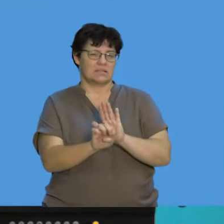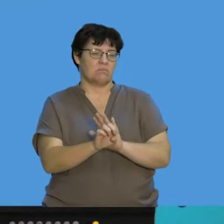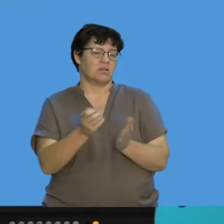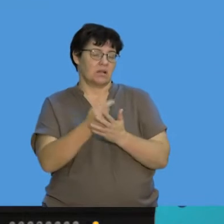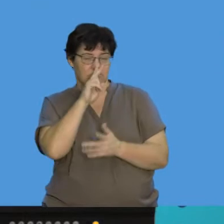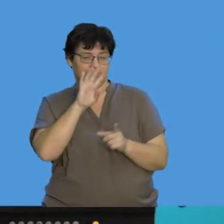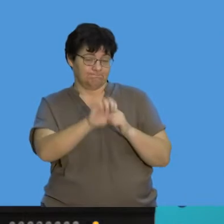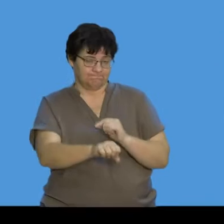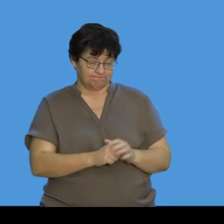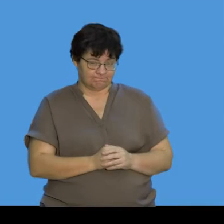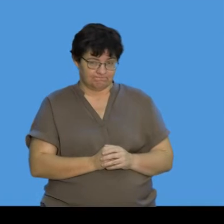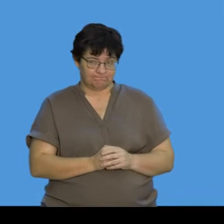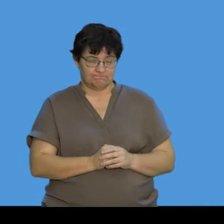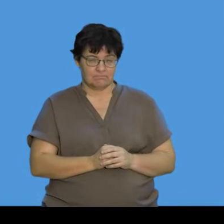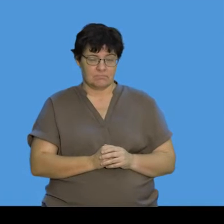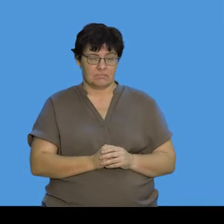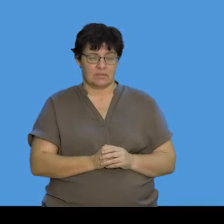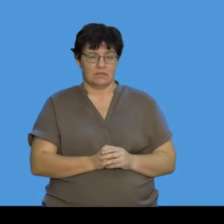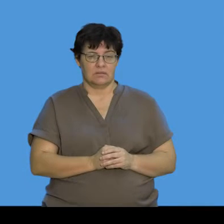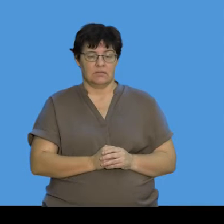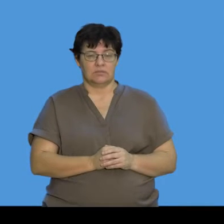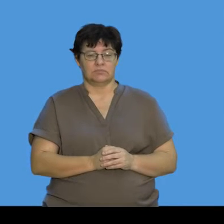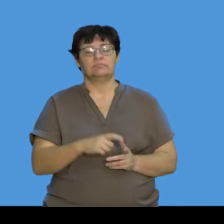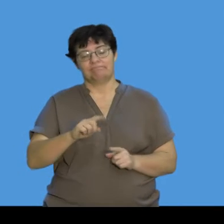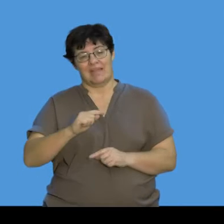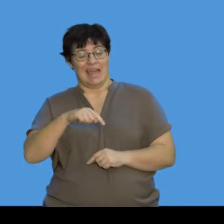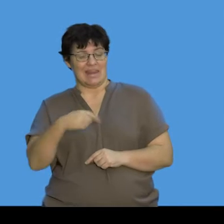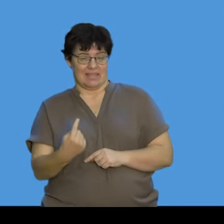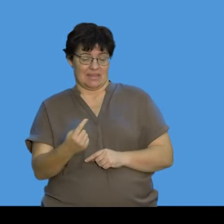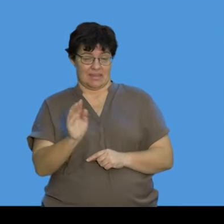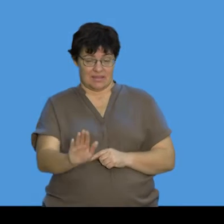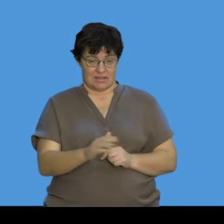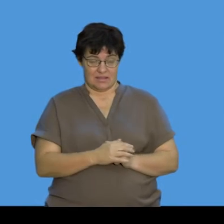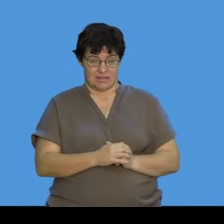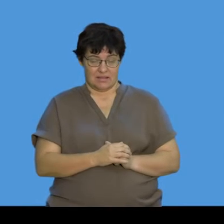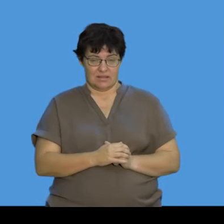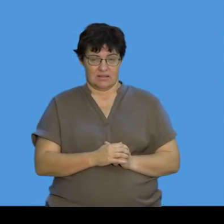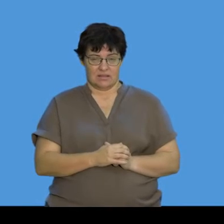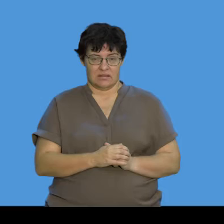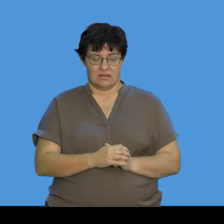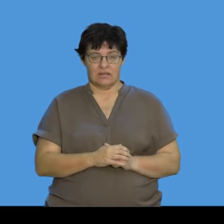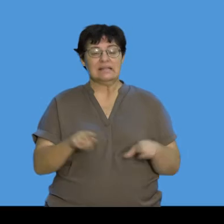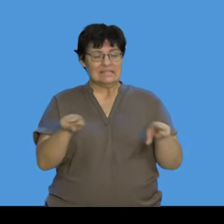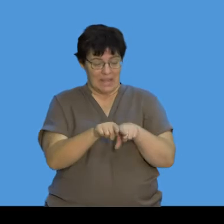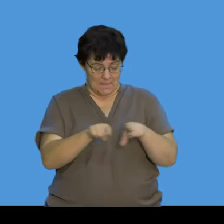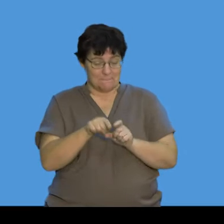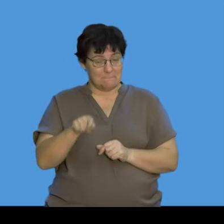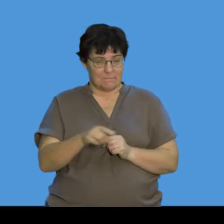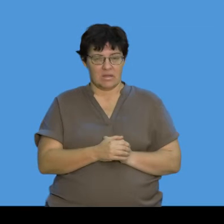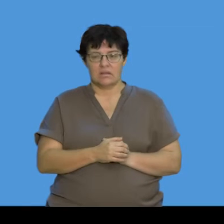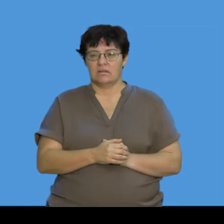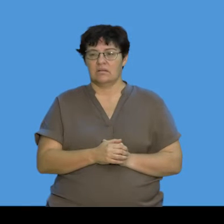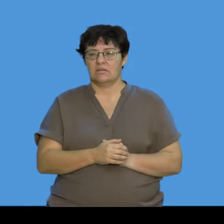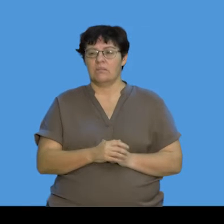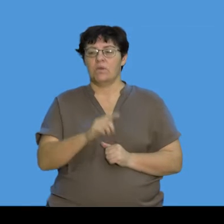please. Now, let's look at another, it's the same equation, right? I